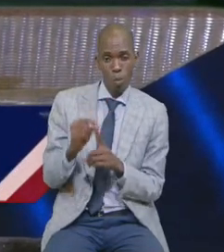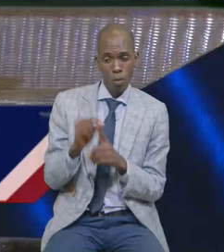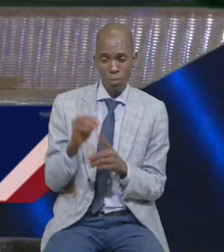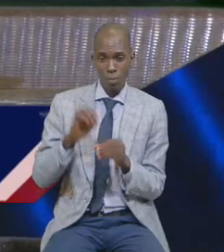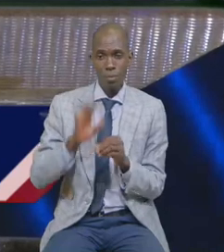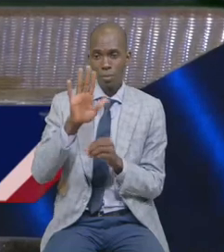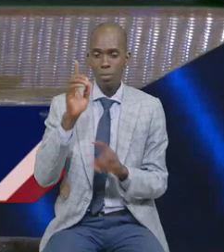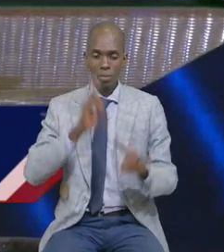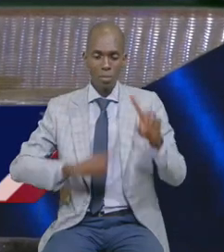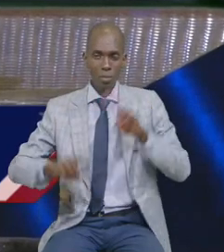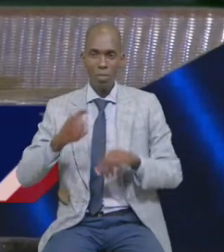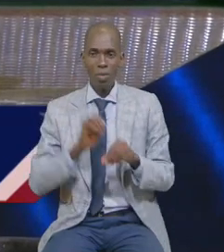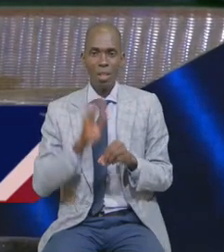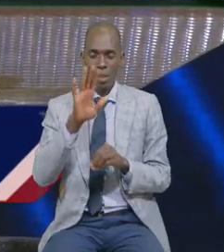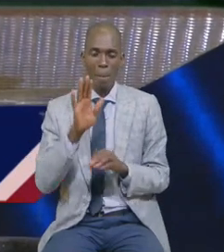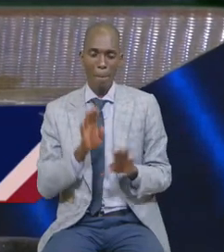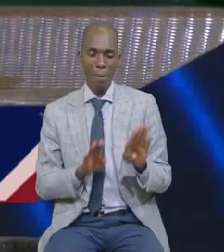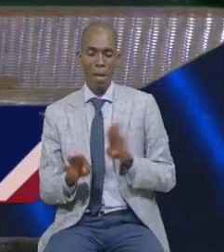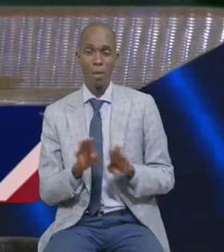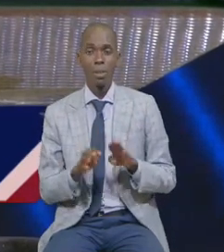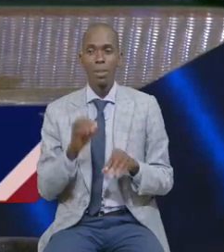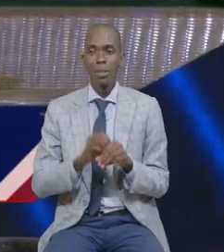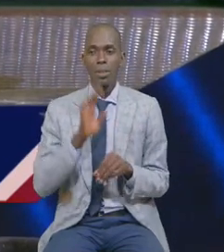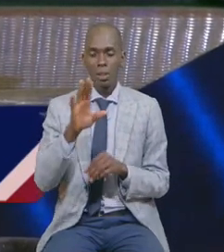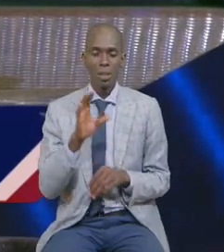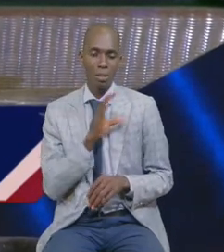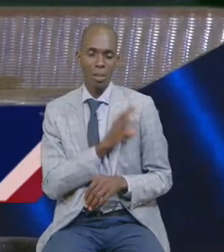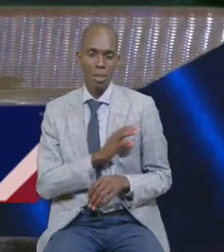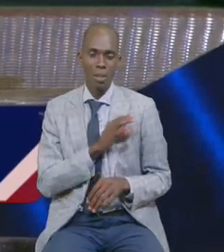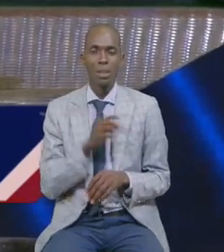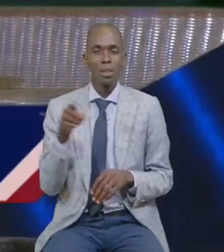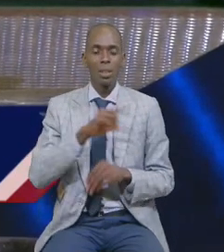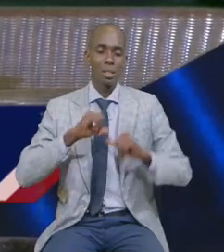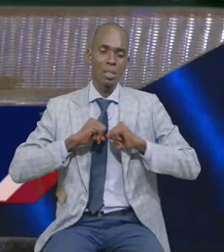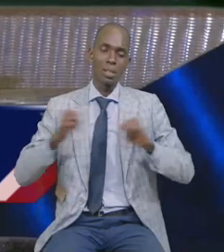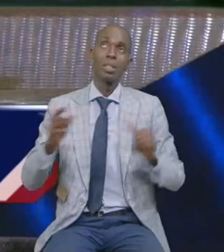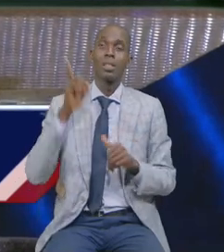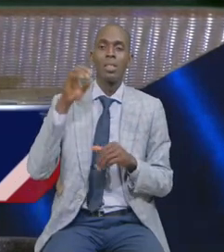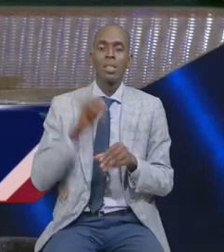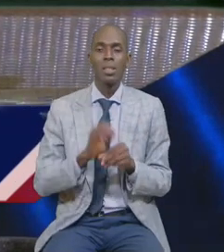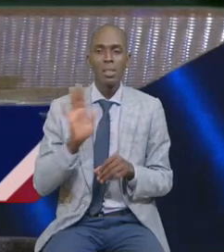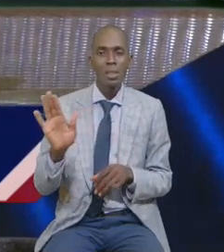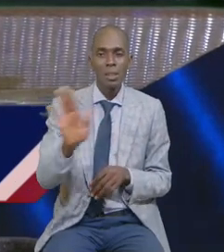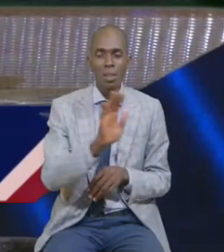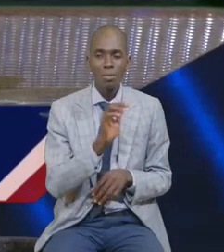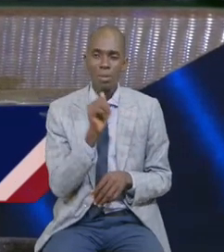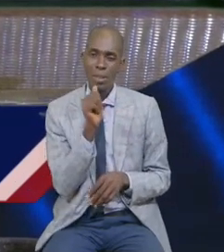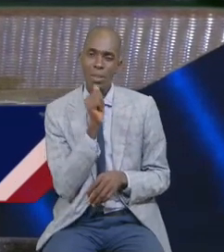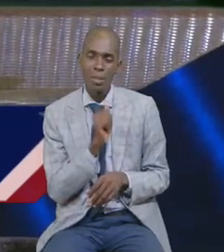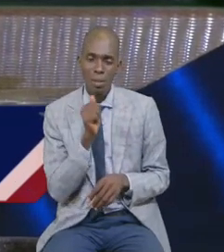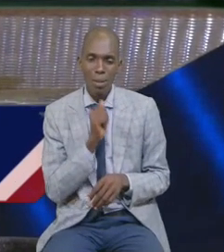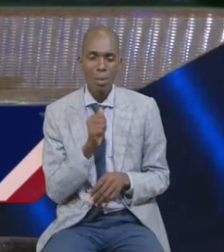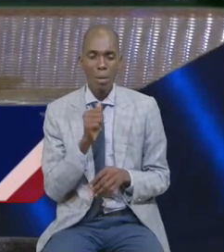their behavior, they deny him. In their character, they deny him. In their secret